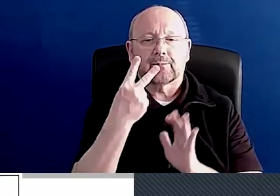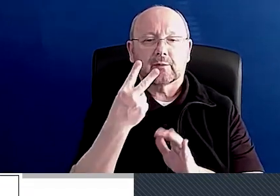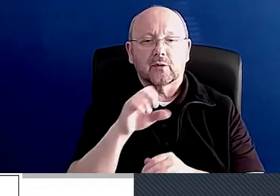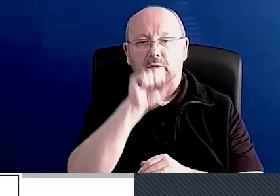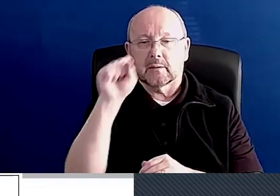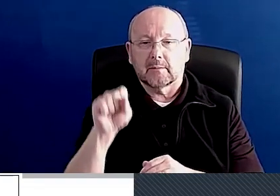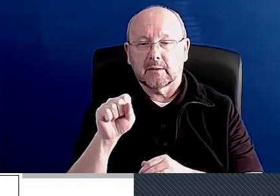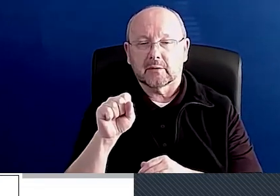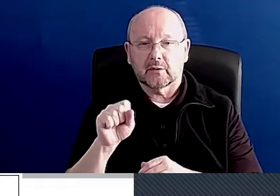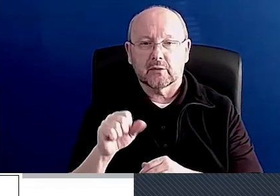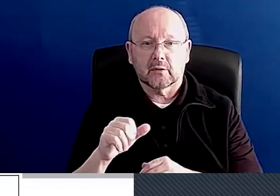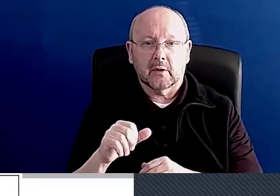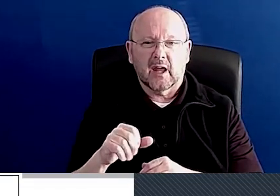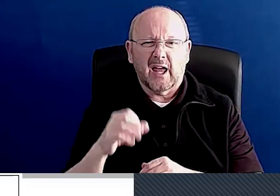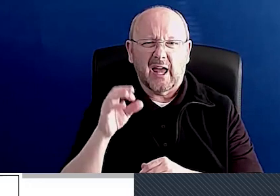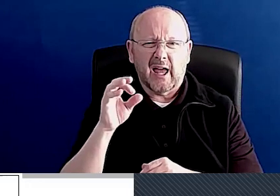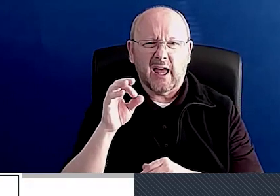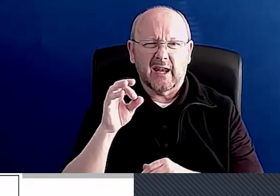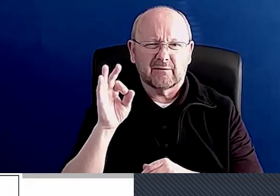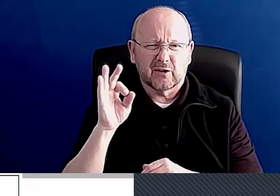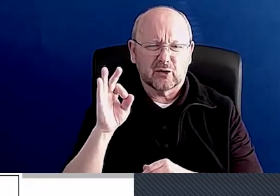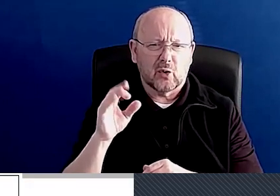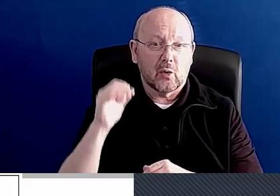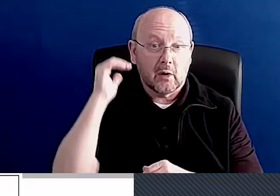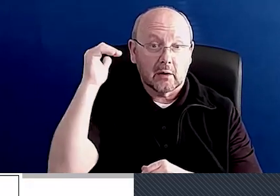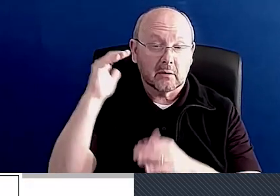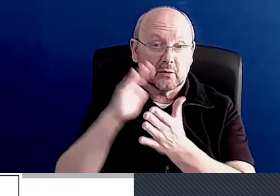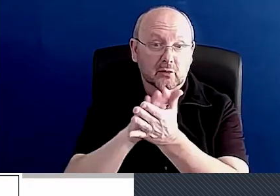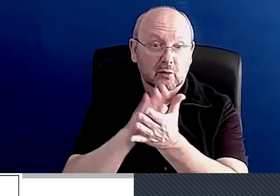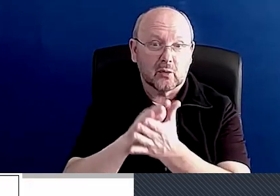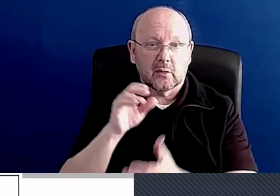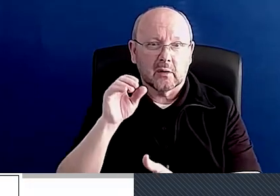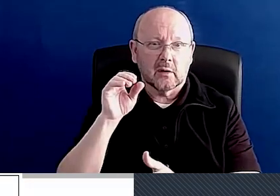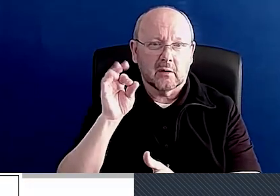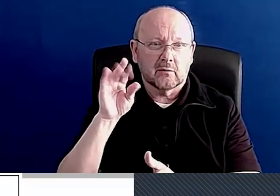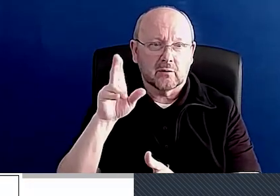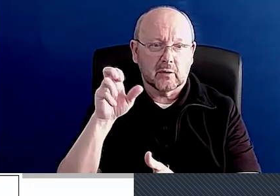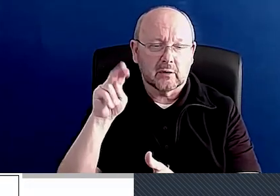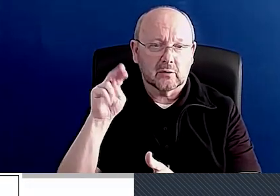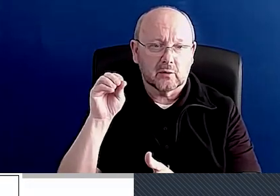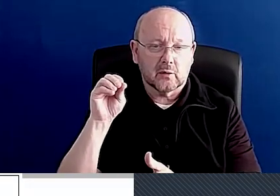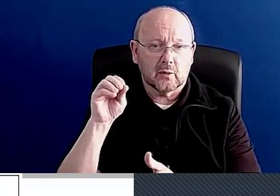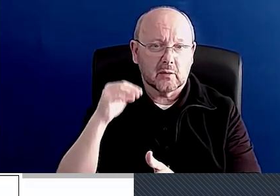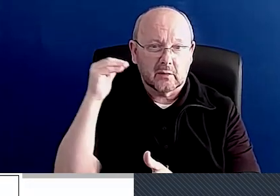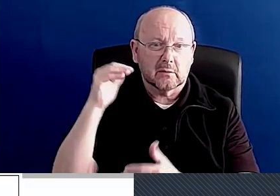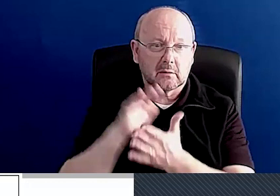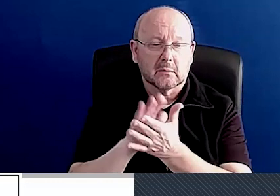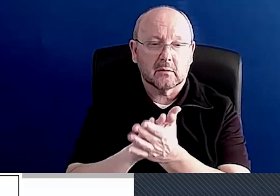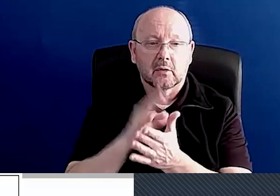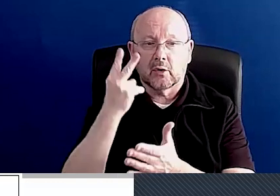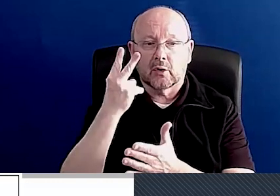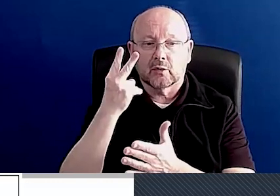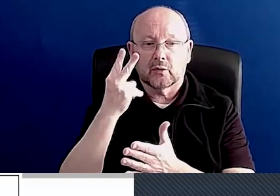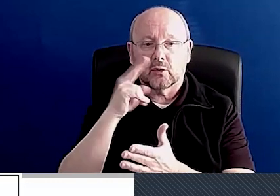Fresno Adult School, we offered, see if I can do this. 2 semesters ago, we